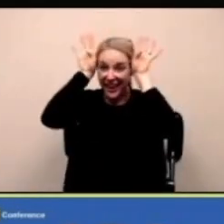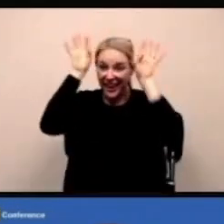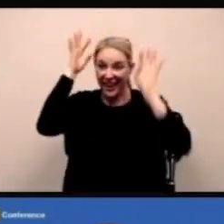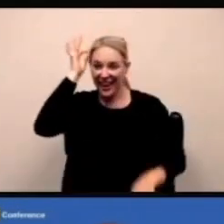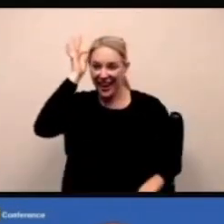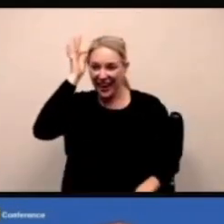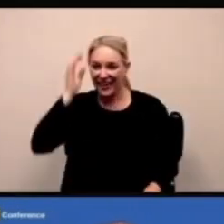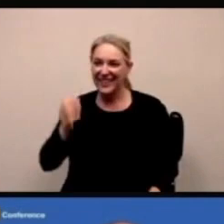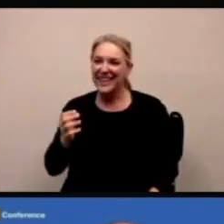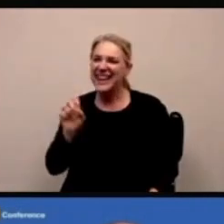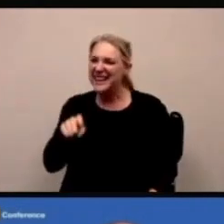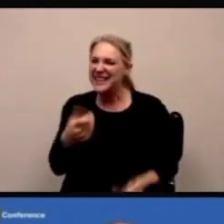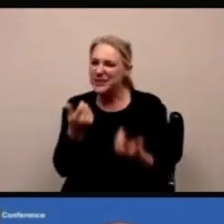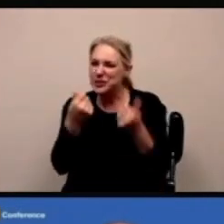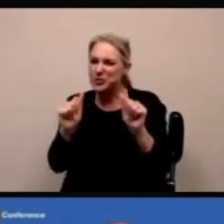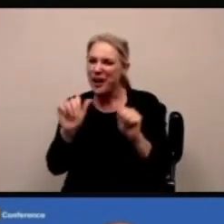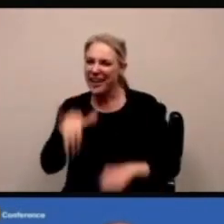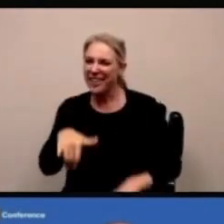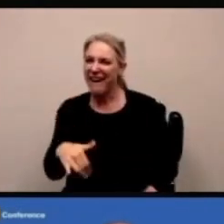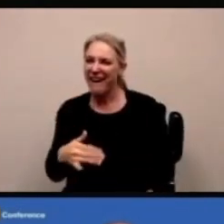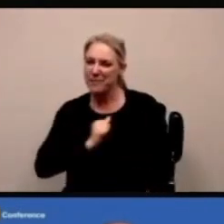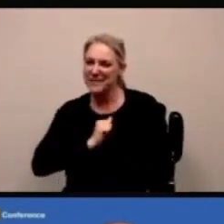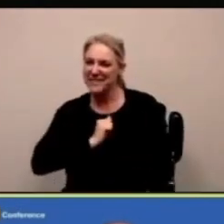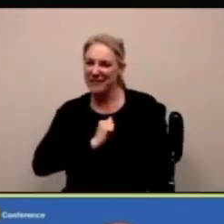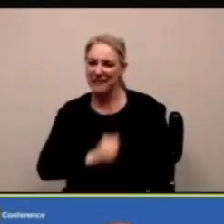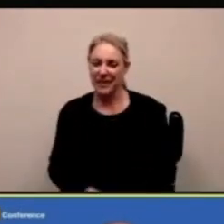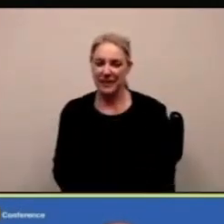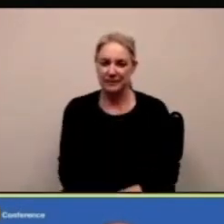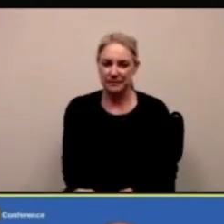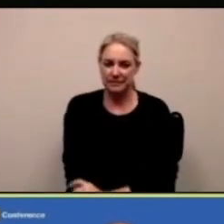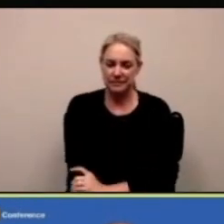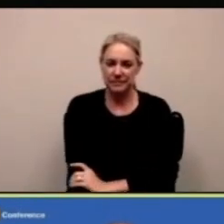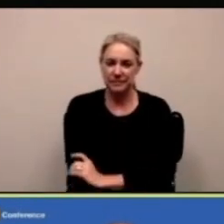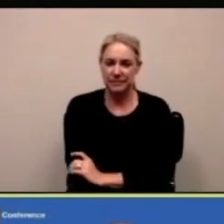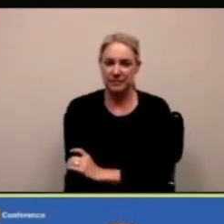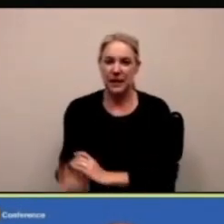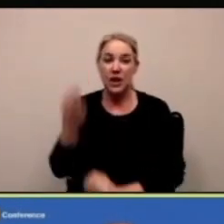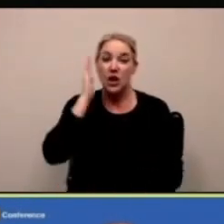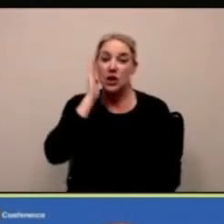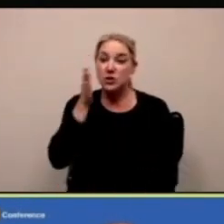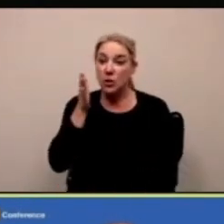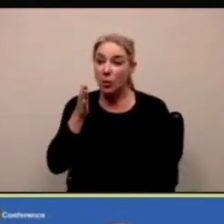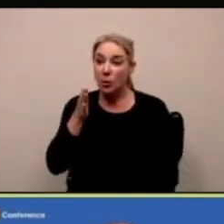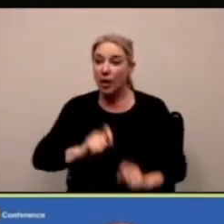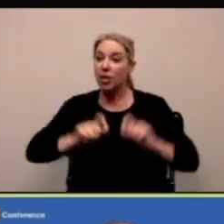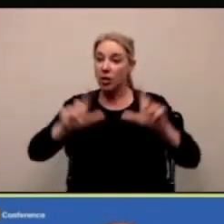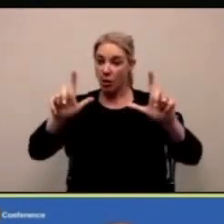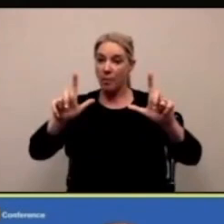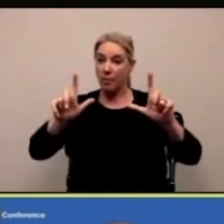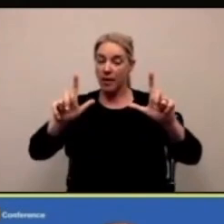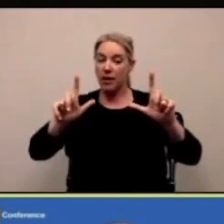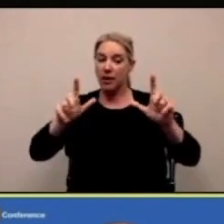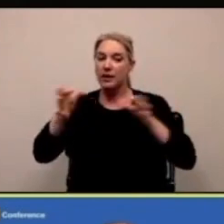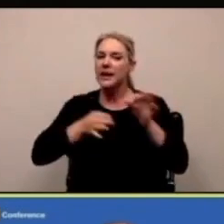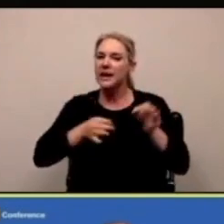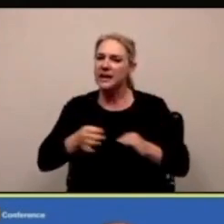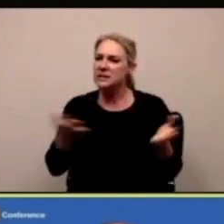So yeah. So I'm just going to open it up, and if you want to just talk a little bit about what you did, and